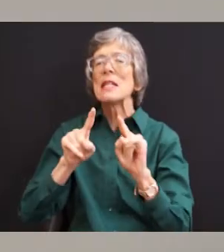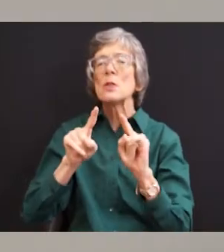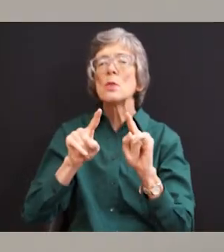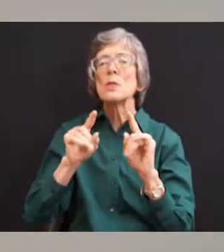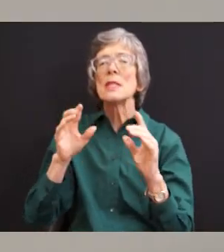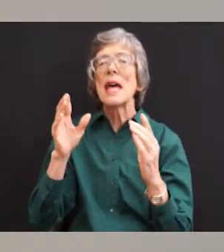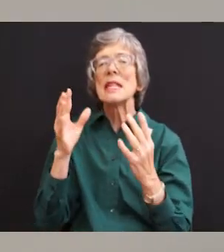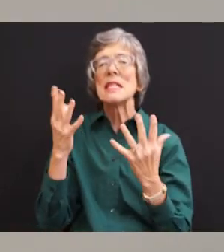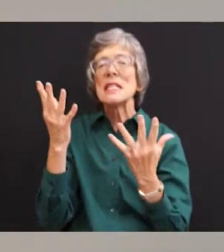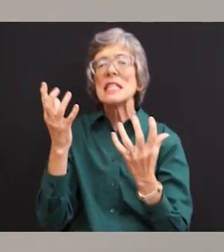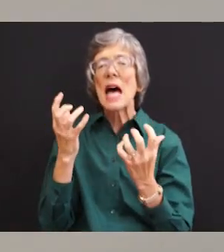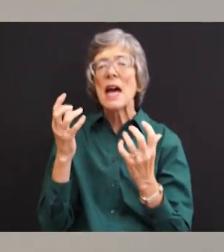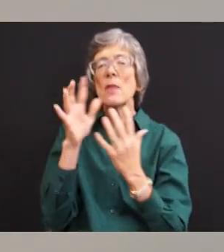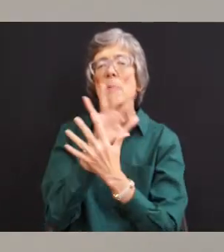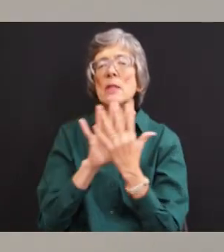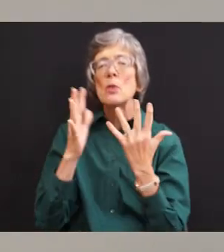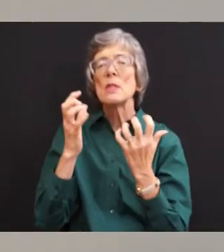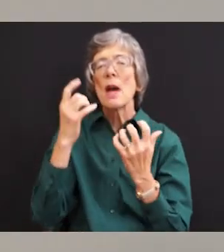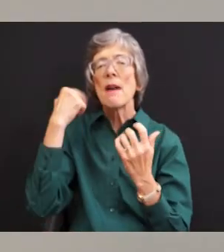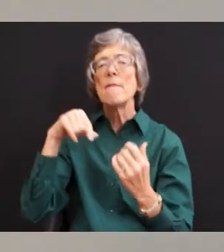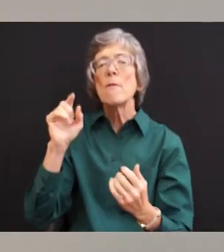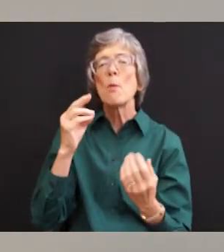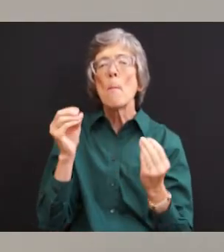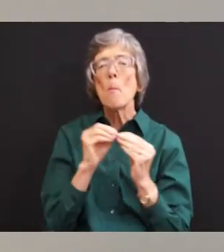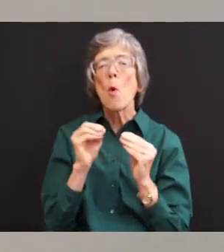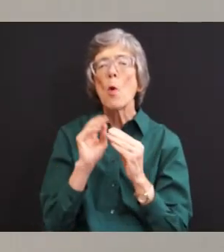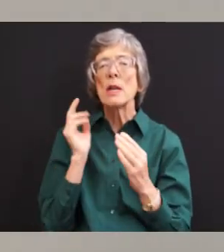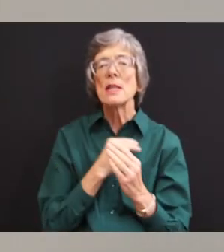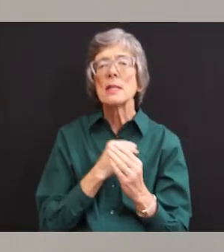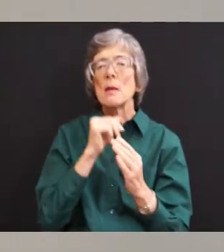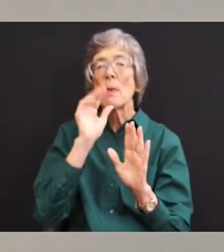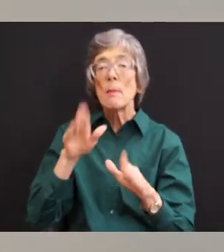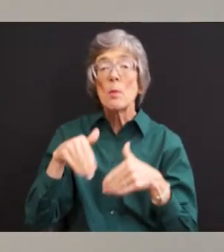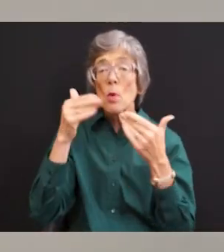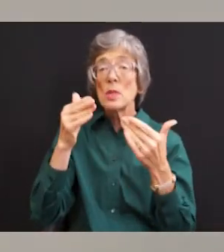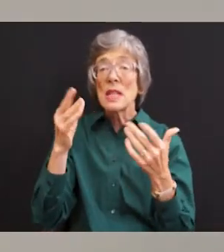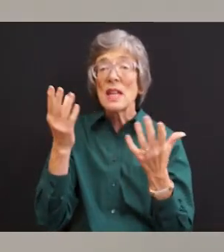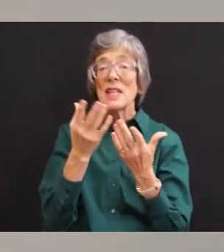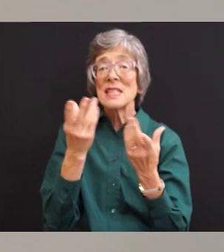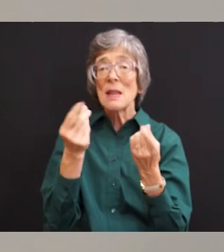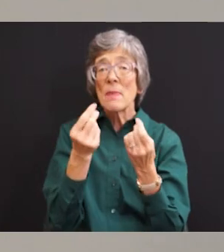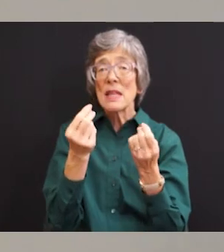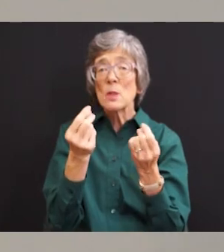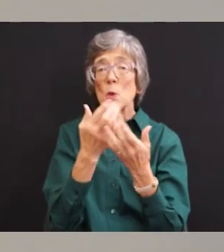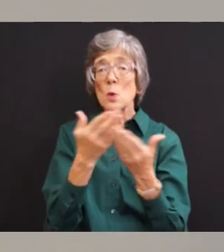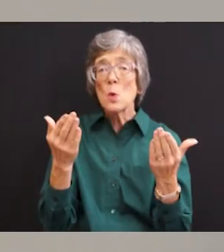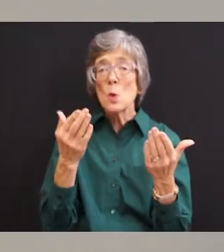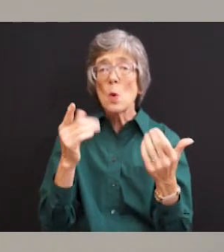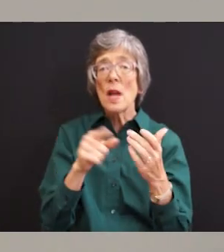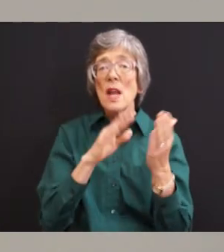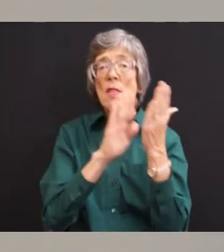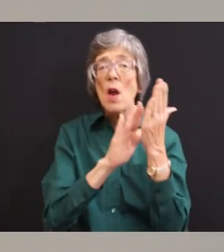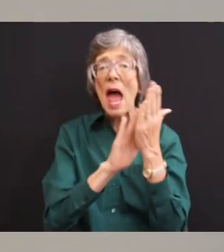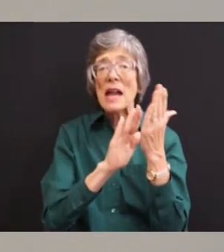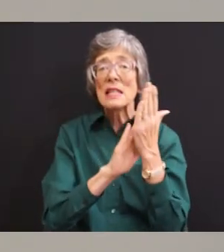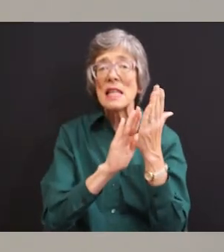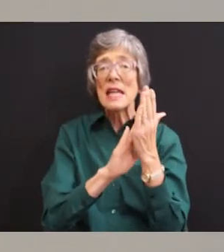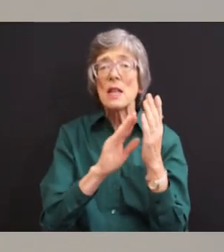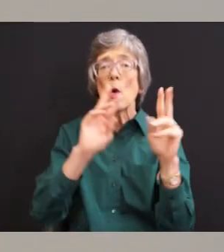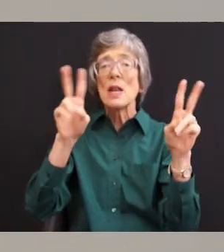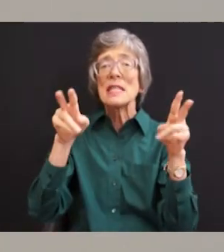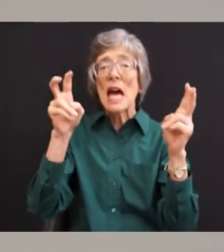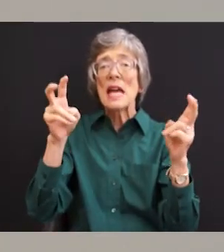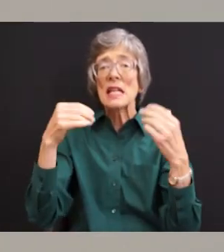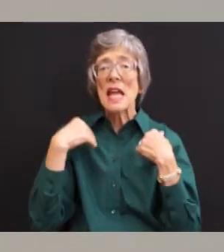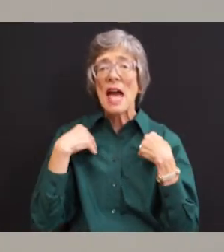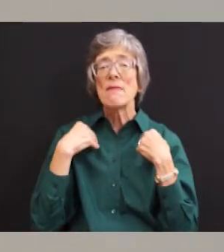in us by proposing not another thing to do, not another accolade to have or a title, but